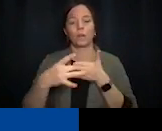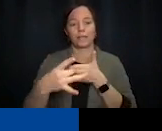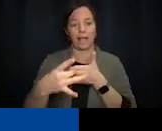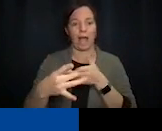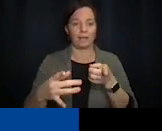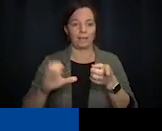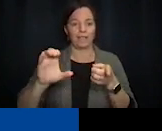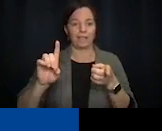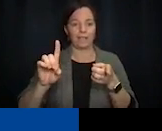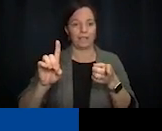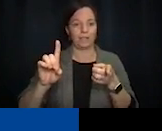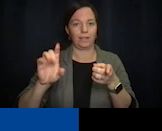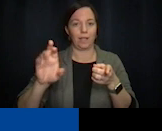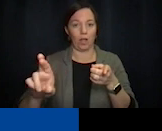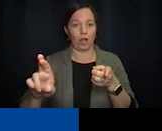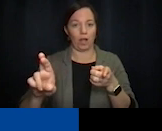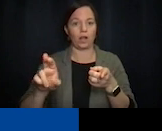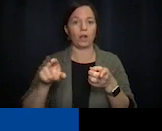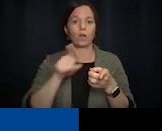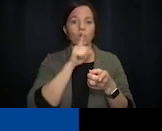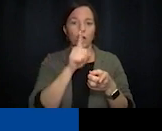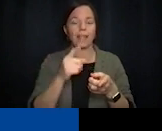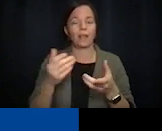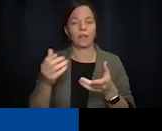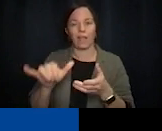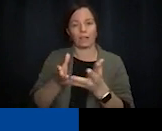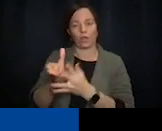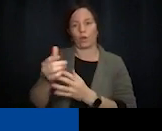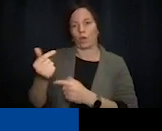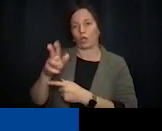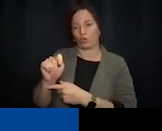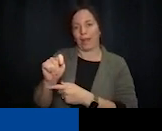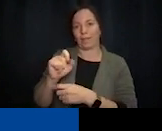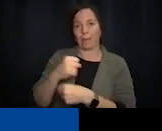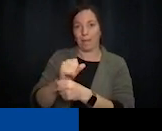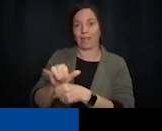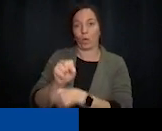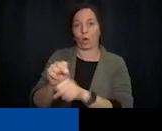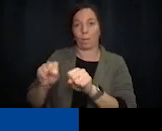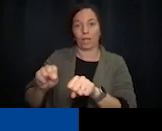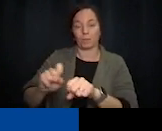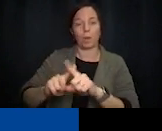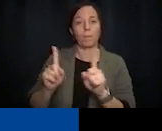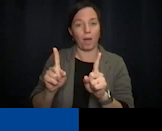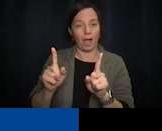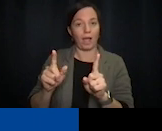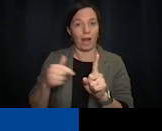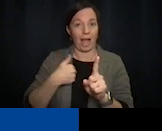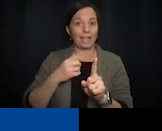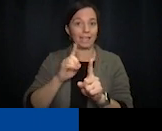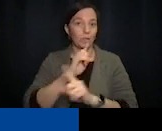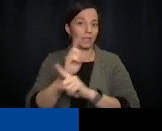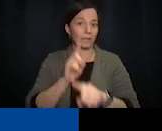the California Department of Corrections and Rehabilitation, because that's a grant that made this work possible. But as I was responding to a